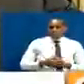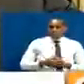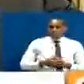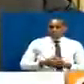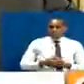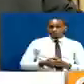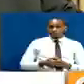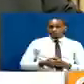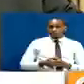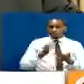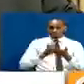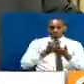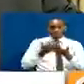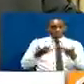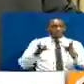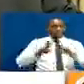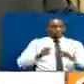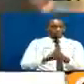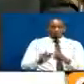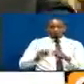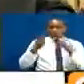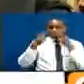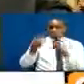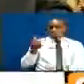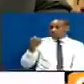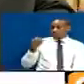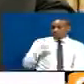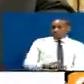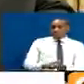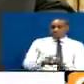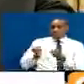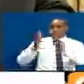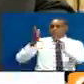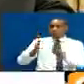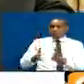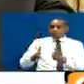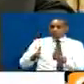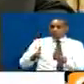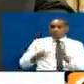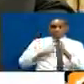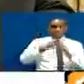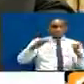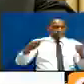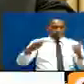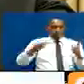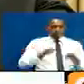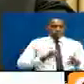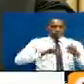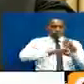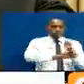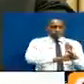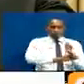And you know, things happen. I saw the other day an officer killing the